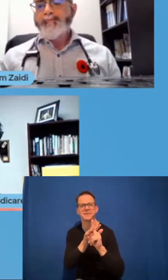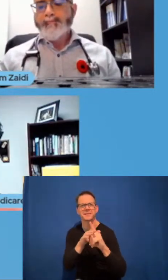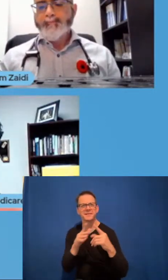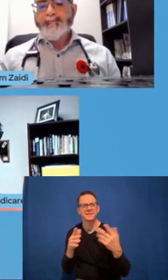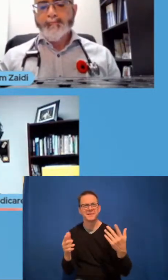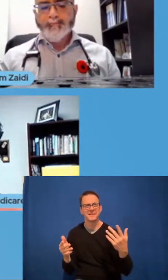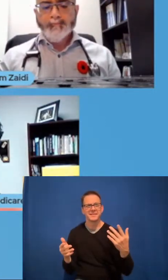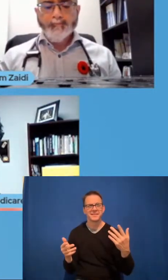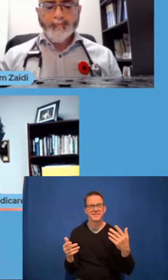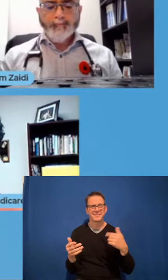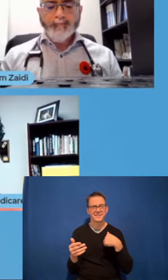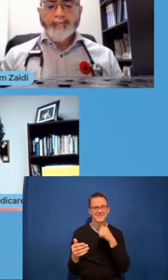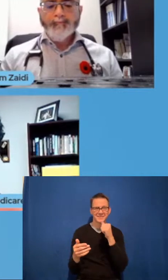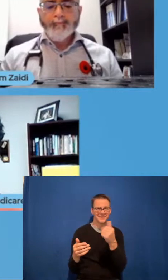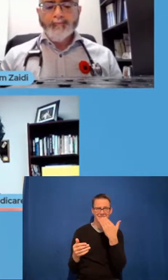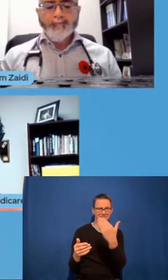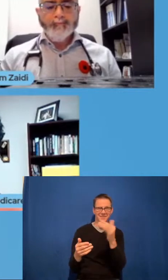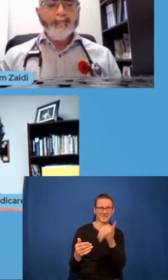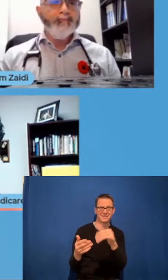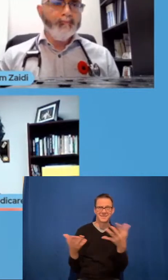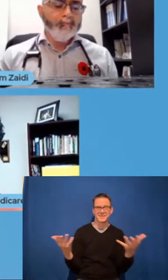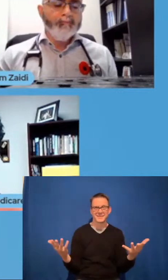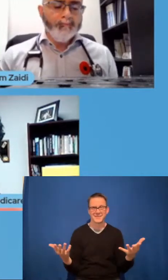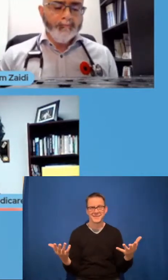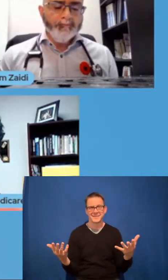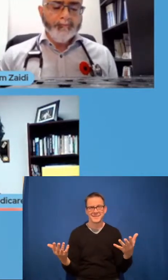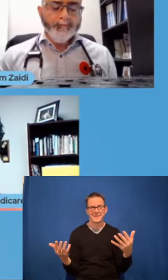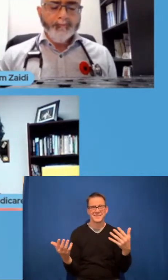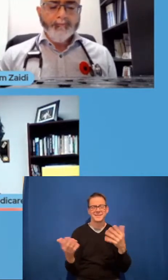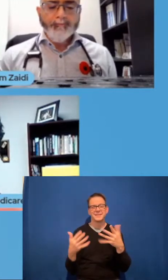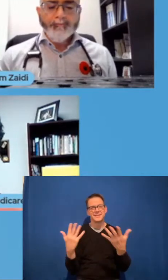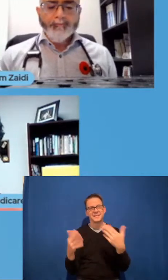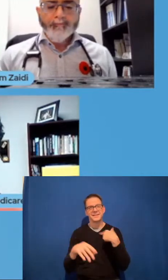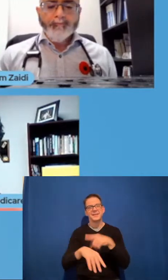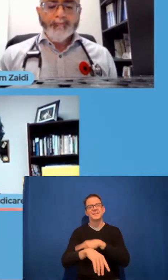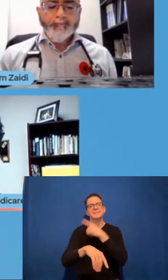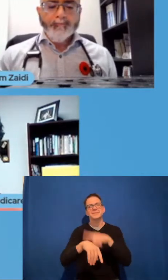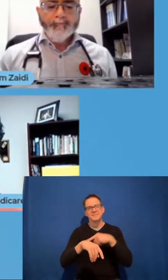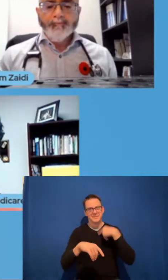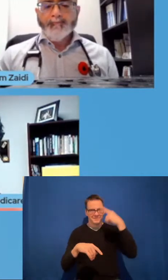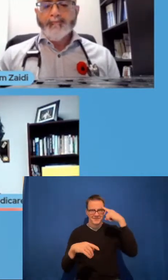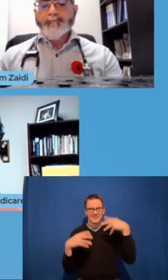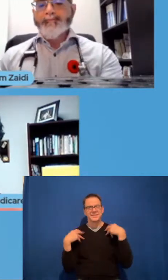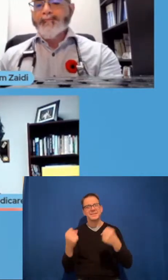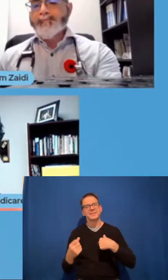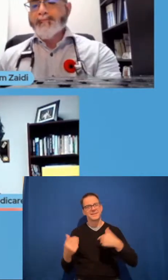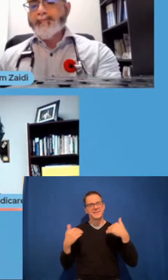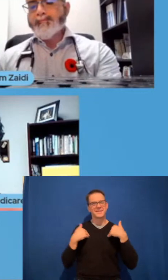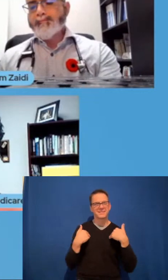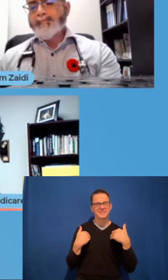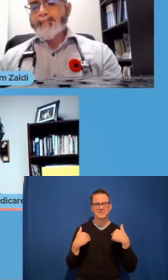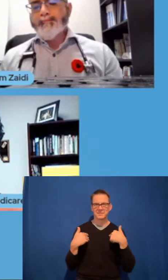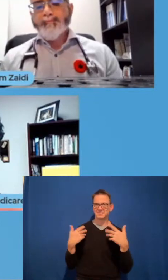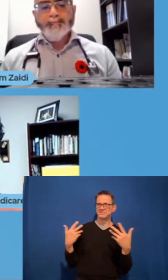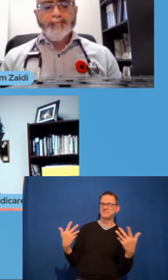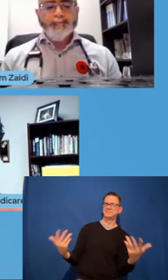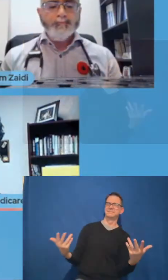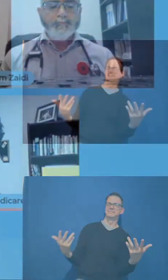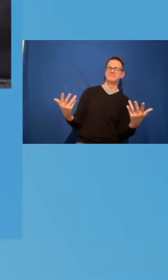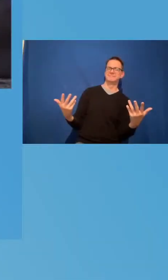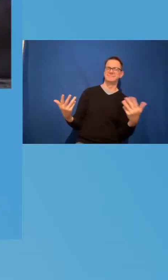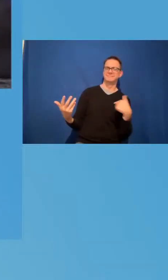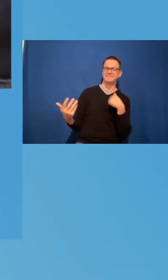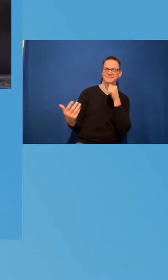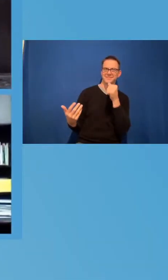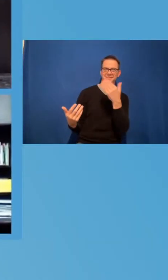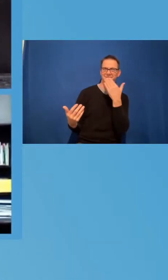a long-term mental health issue. We're not good at it because we're not trained at it. We don't see it all the time. And we're not good at it because